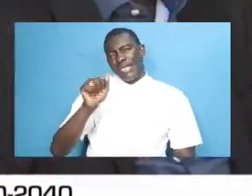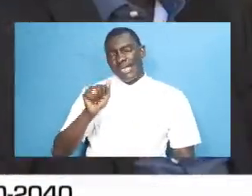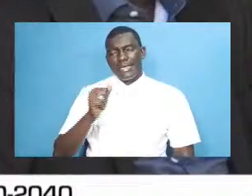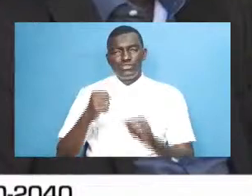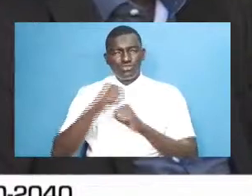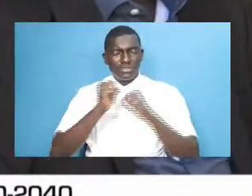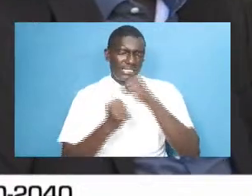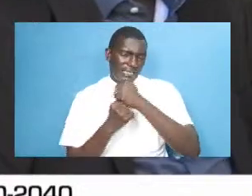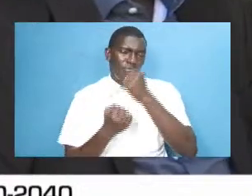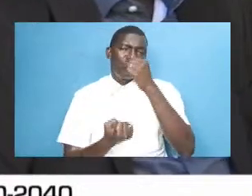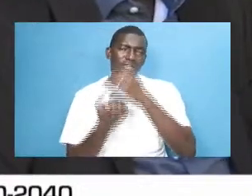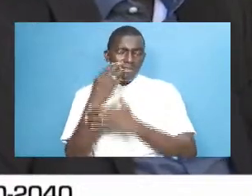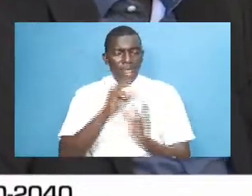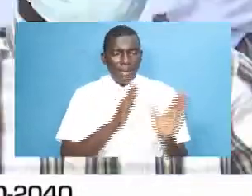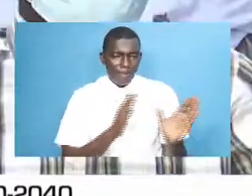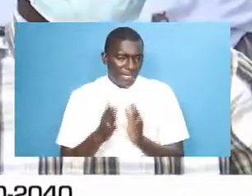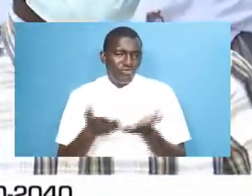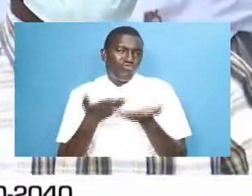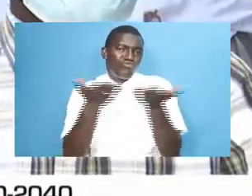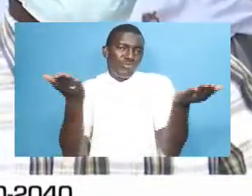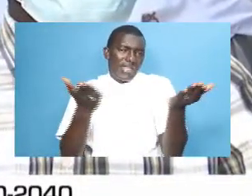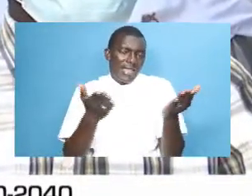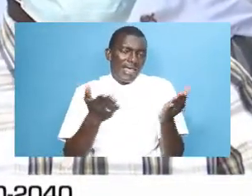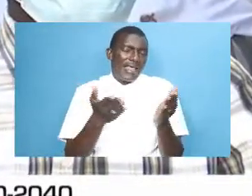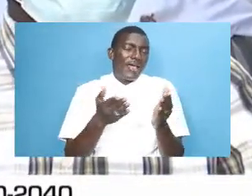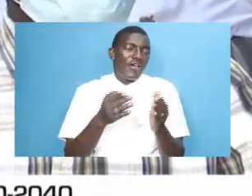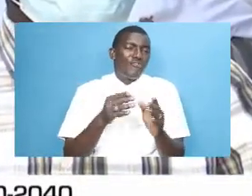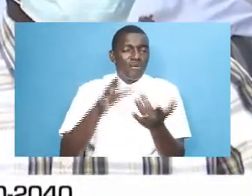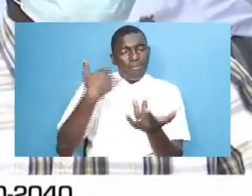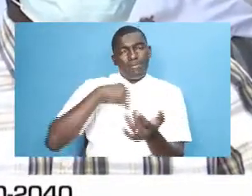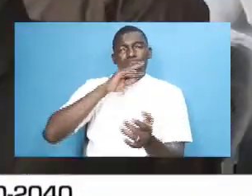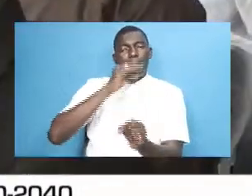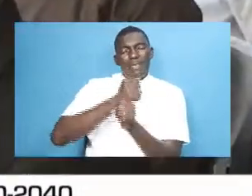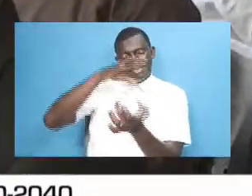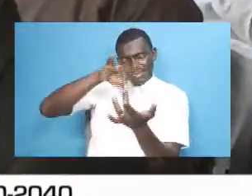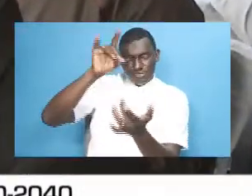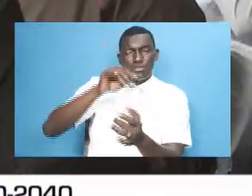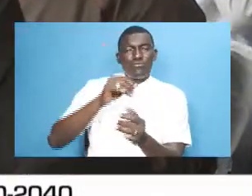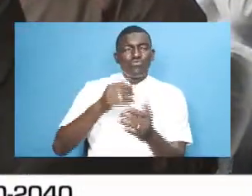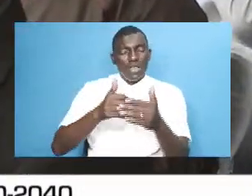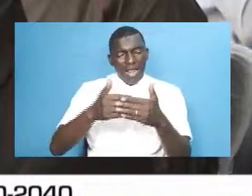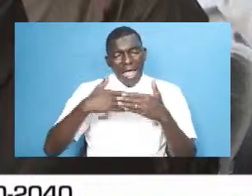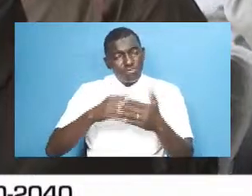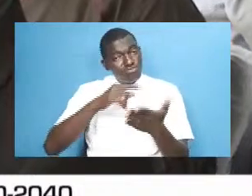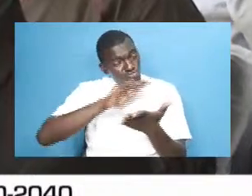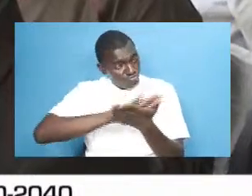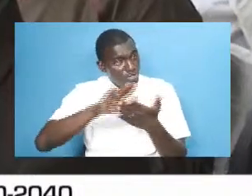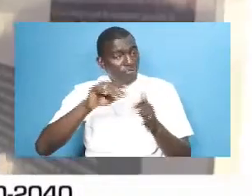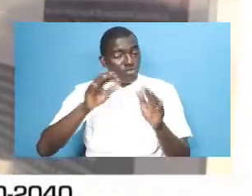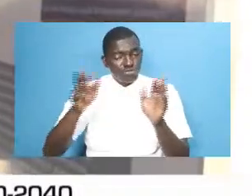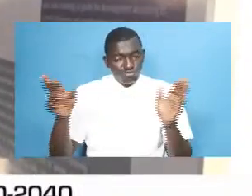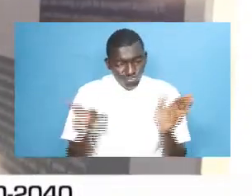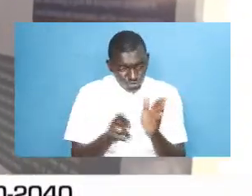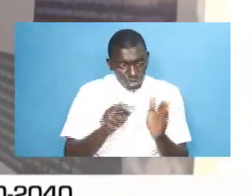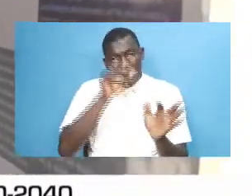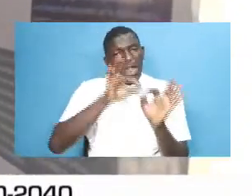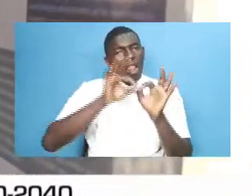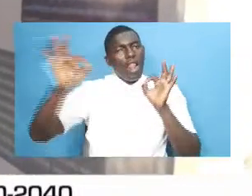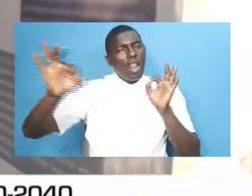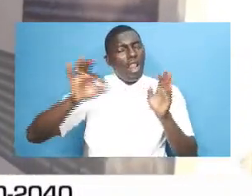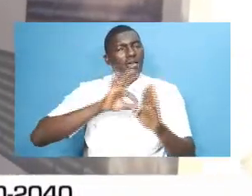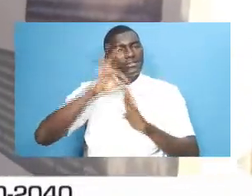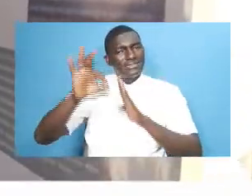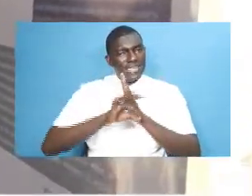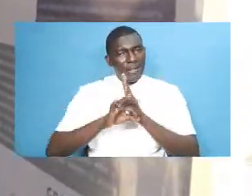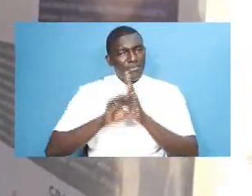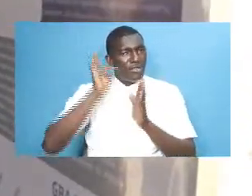Development Plan will provide guidelines for decision makers for proper actions and preparations for short and long-term future population growth.